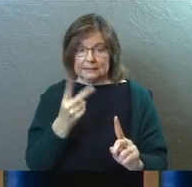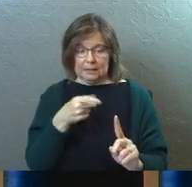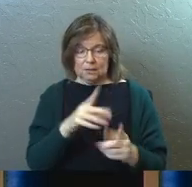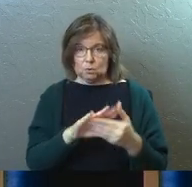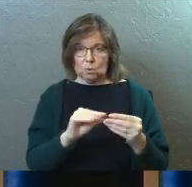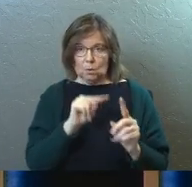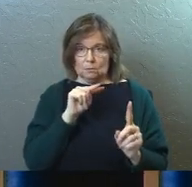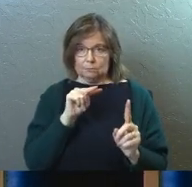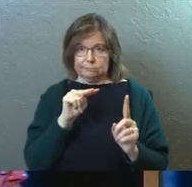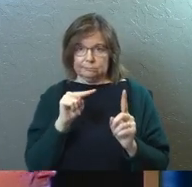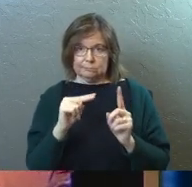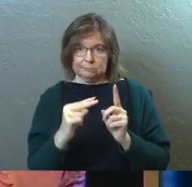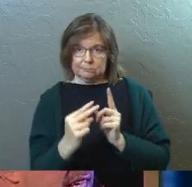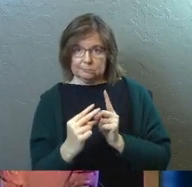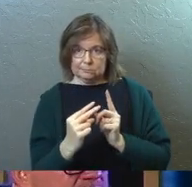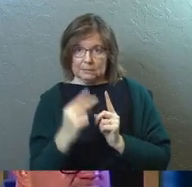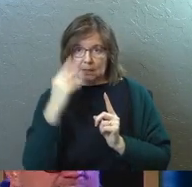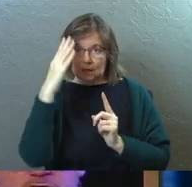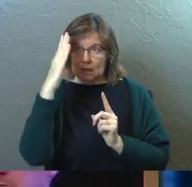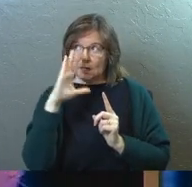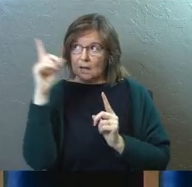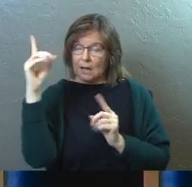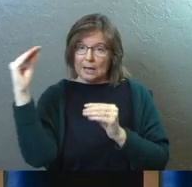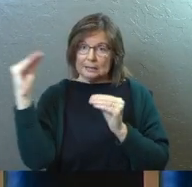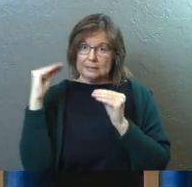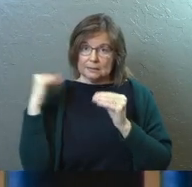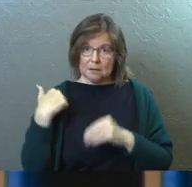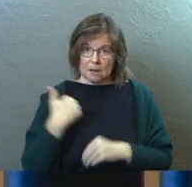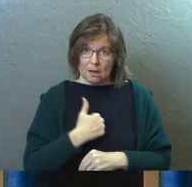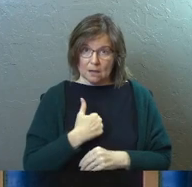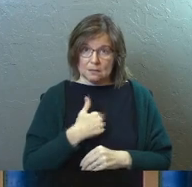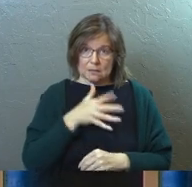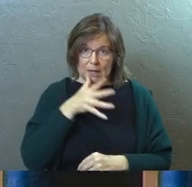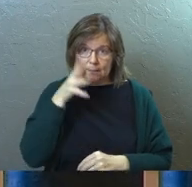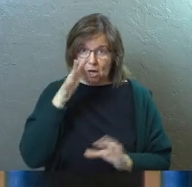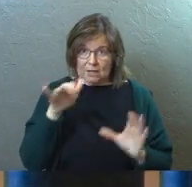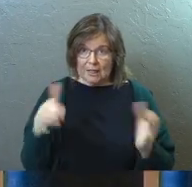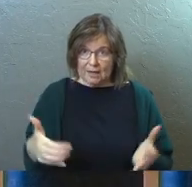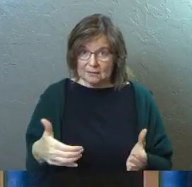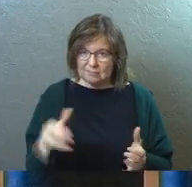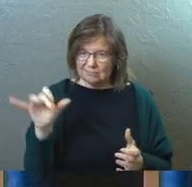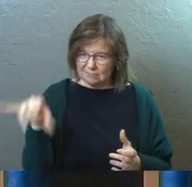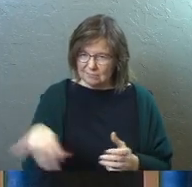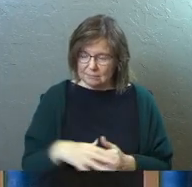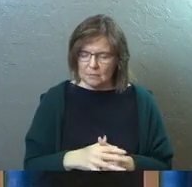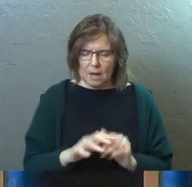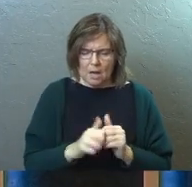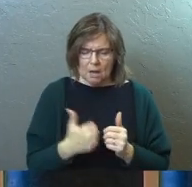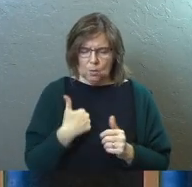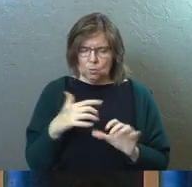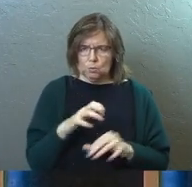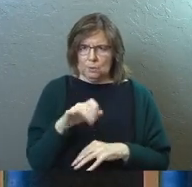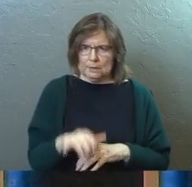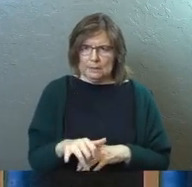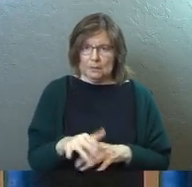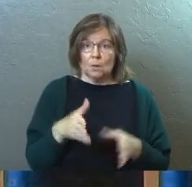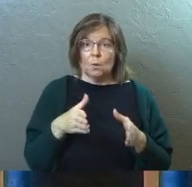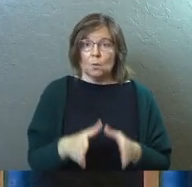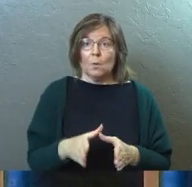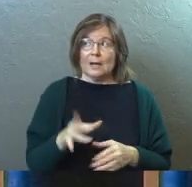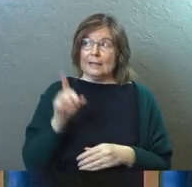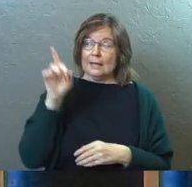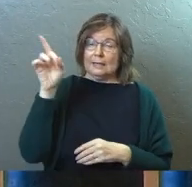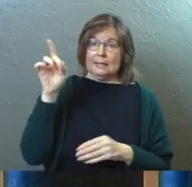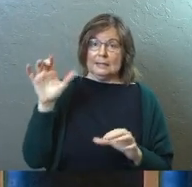this story through the lens of God teaching us a parenting class. How do we do this the way